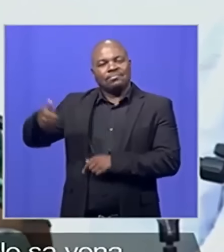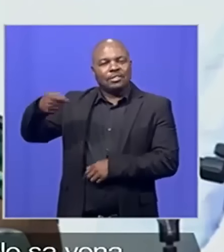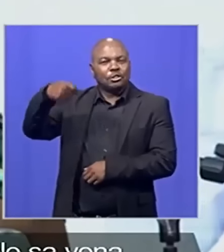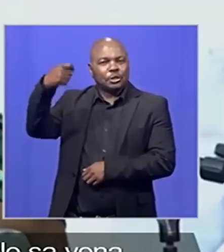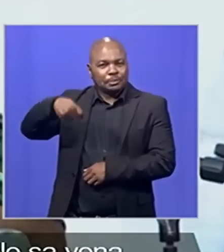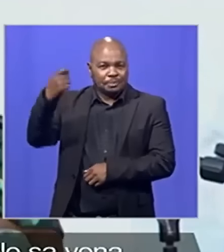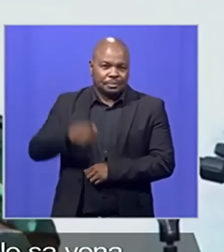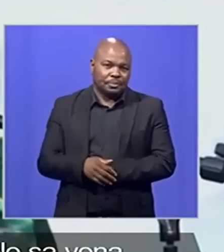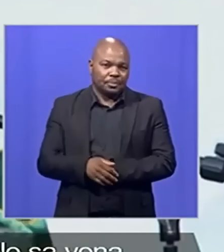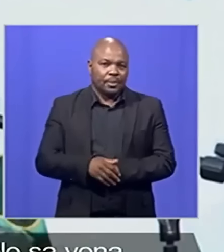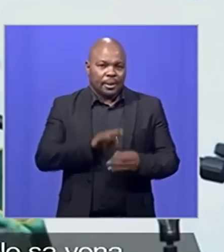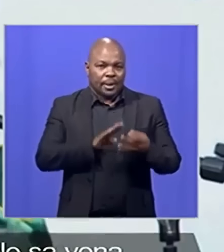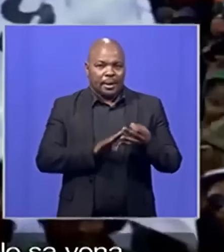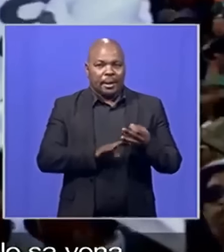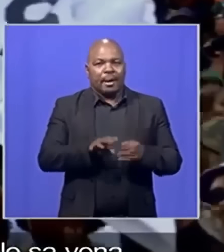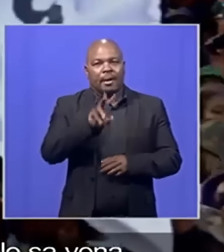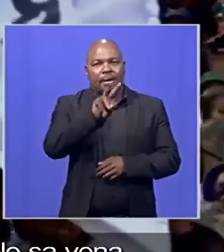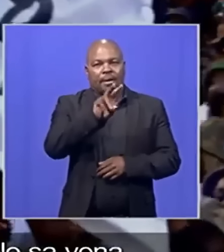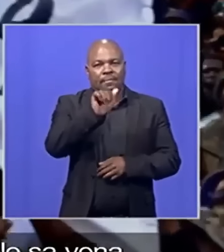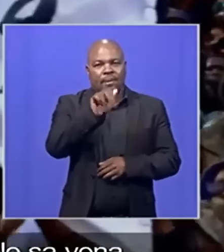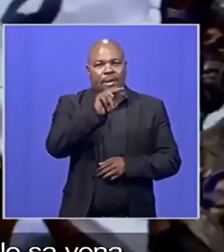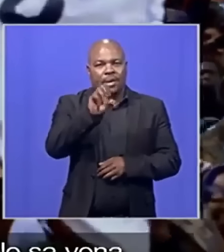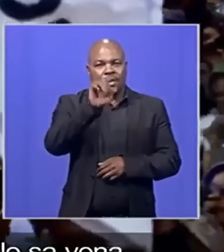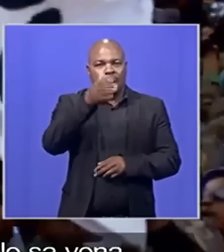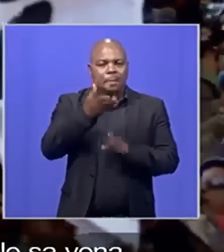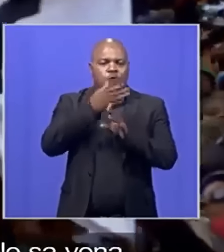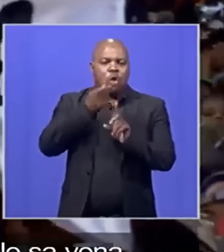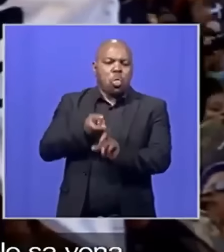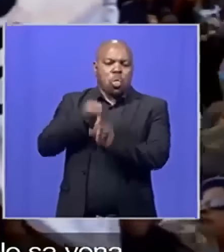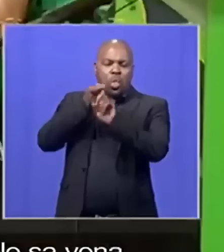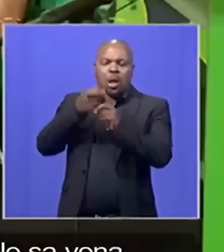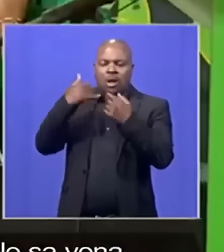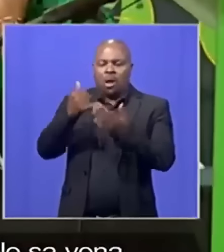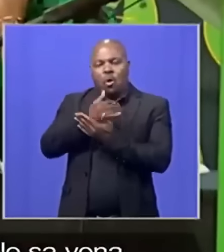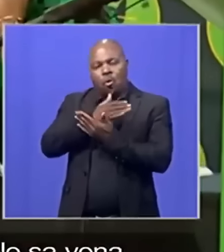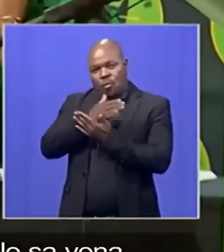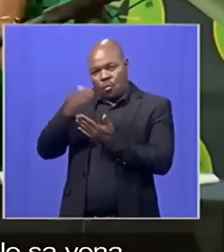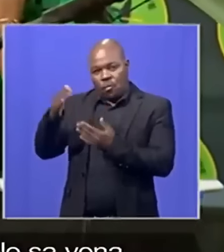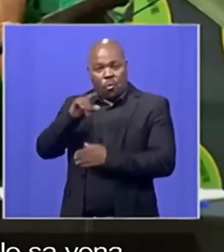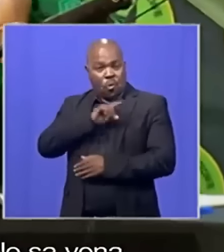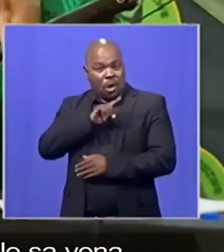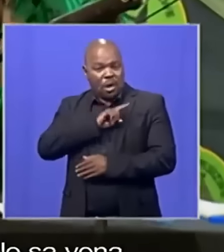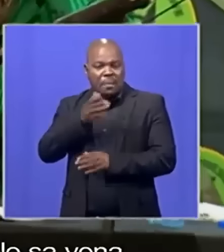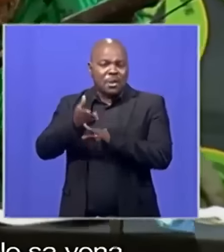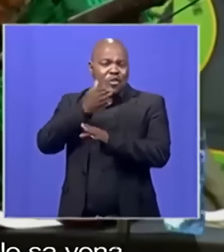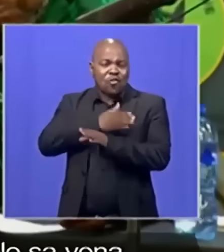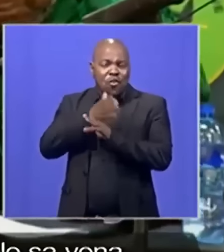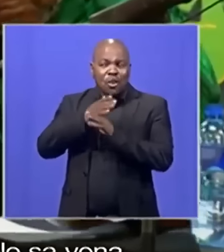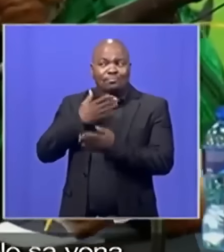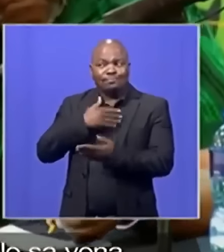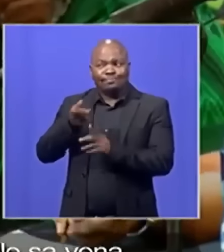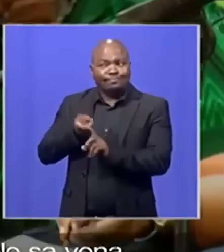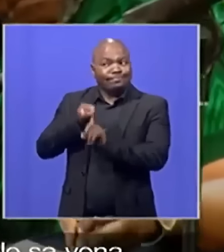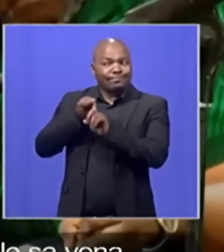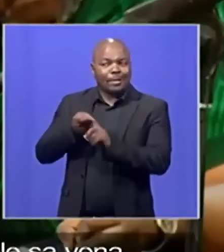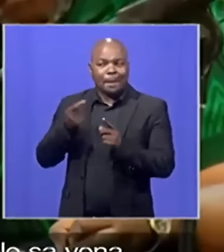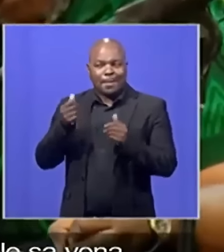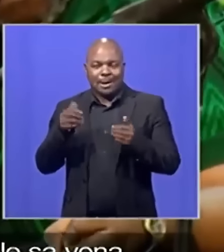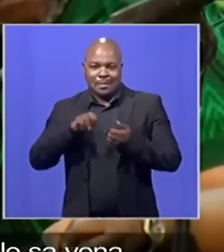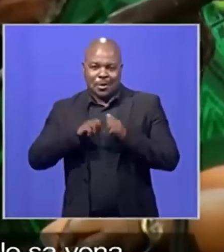fega ga mohlankedi mogolo Vanessa Calvert ka mokgatlong go phumutšwe morago ga go ra lebana le ditatofatšo tša go amana le taolompe ya